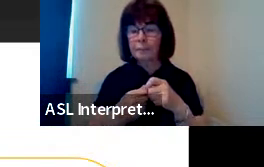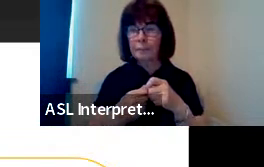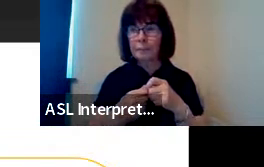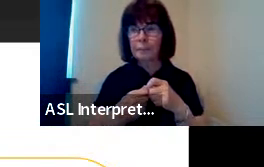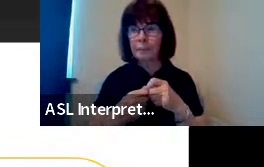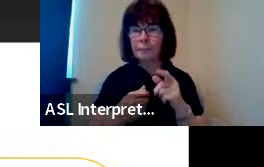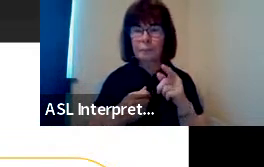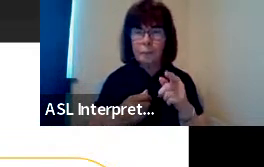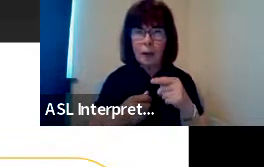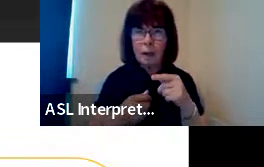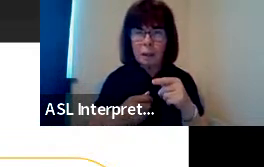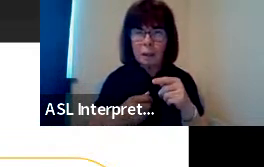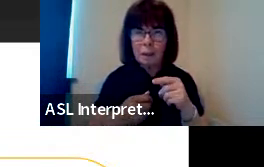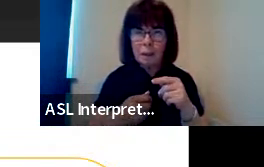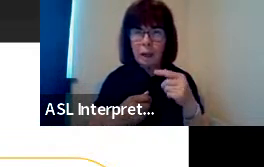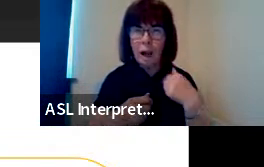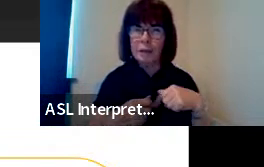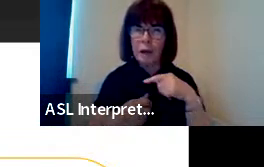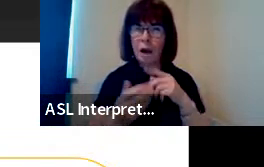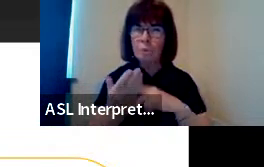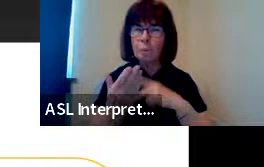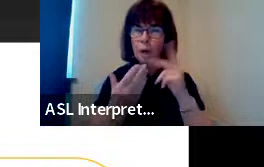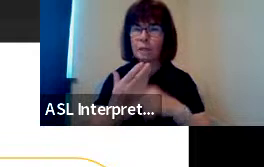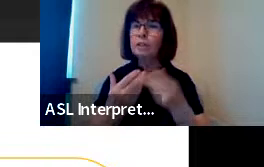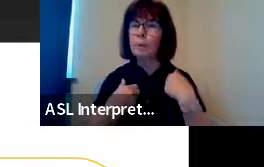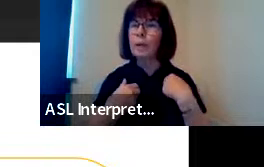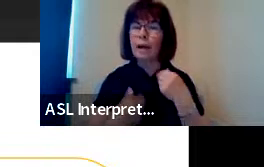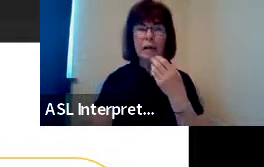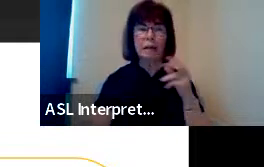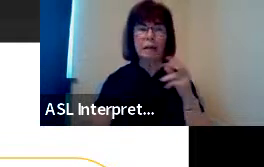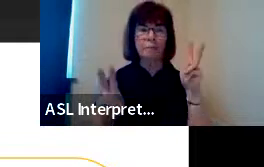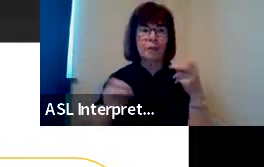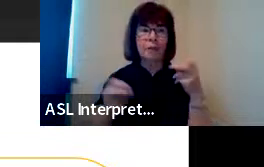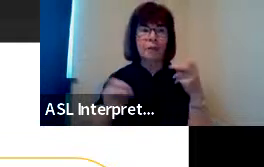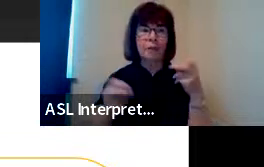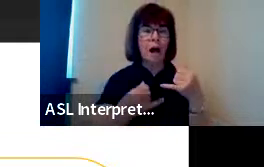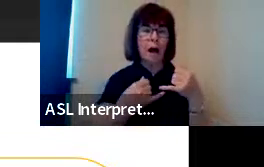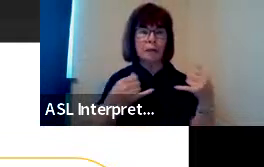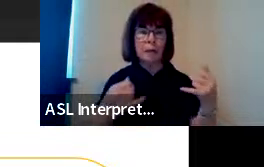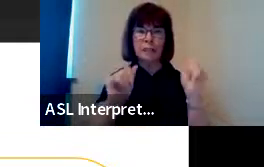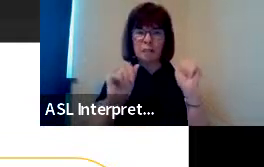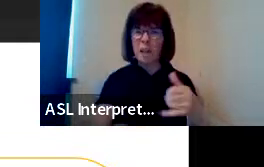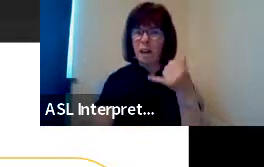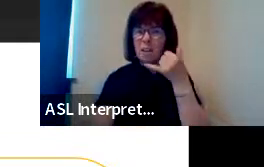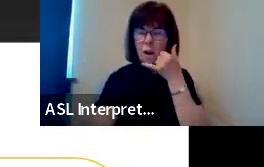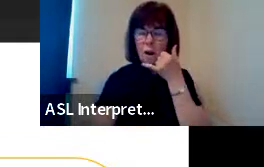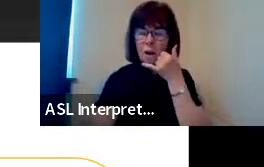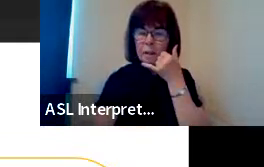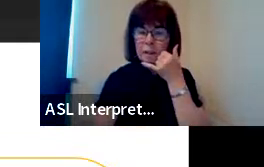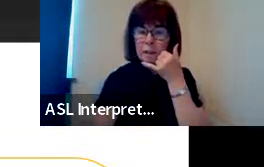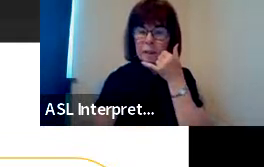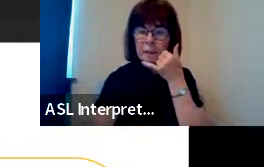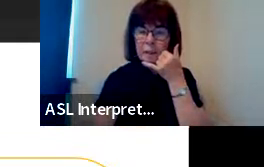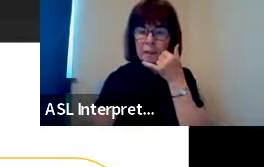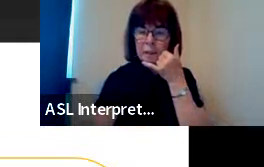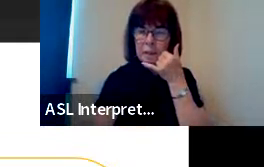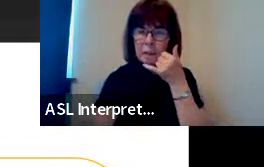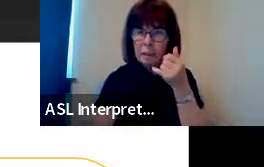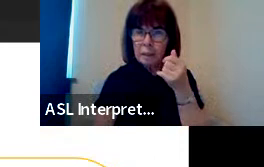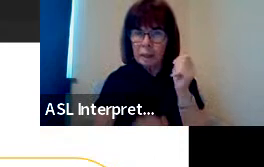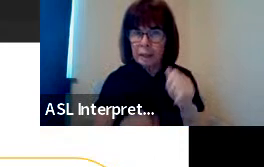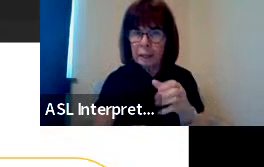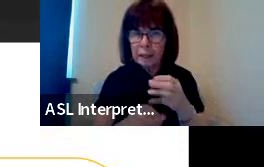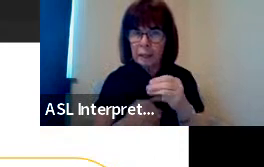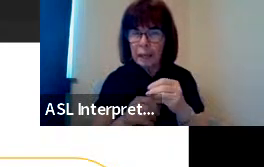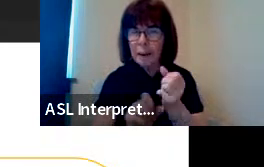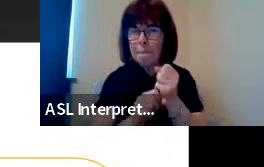Health Project, we have a hotline where people could call if they need any support with creating testing, get any appointments